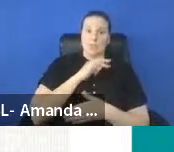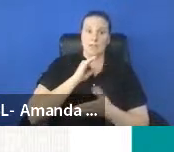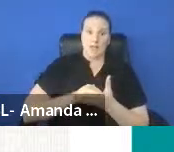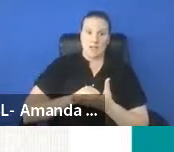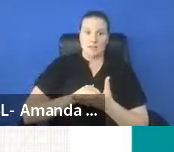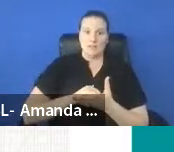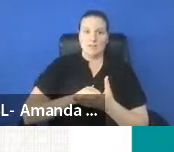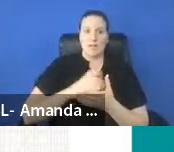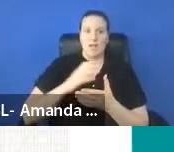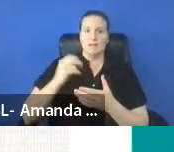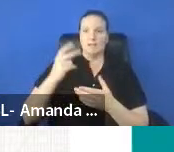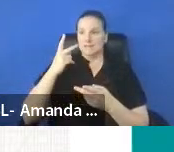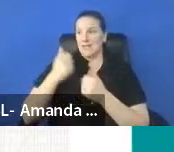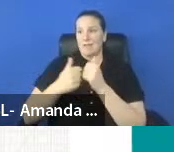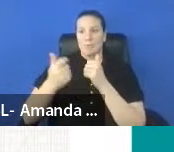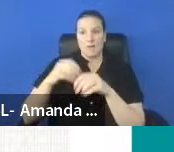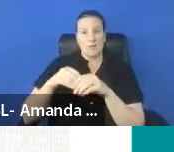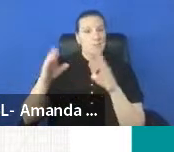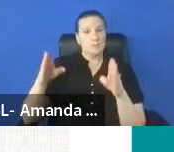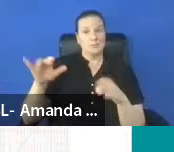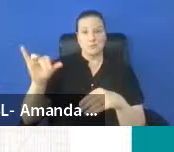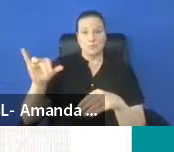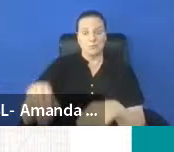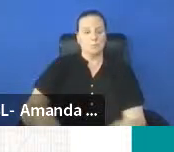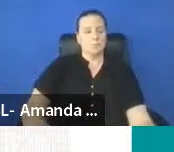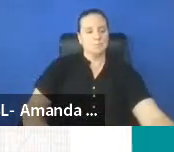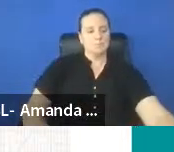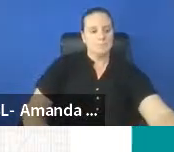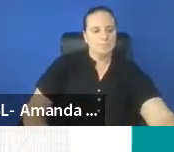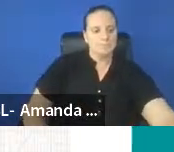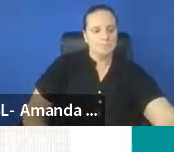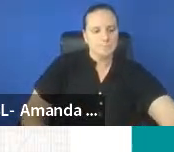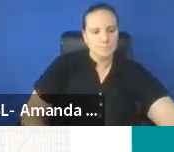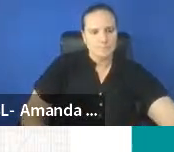to being able to see everybody in person as well.